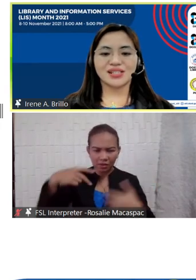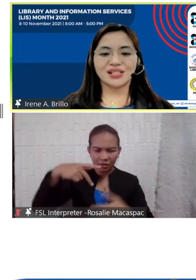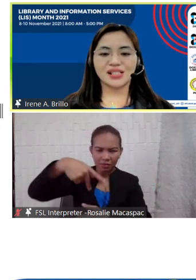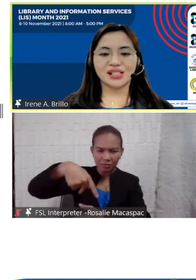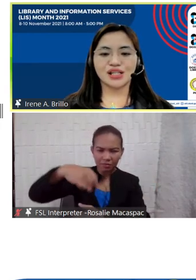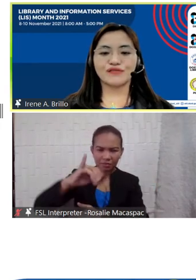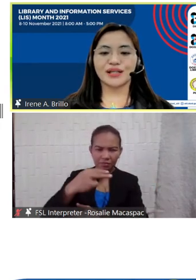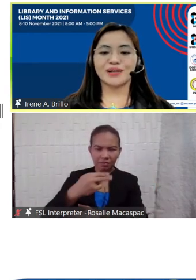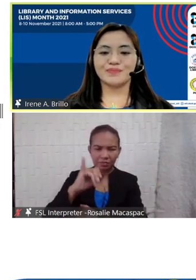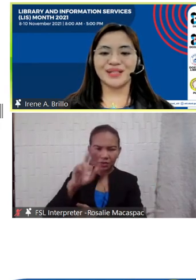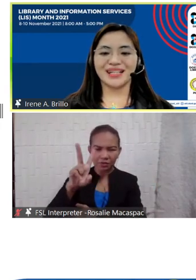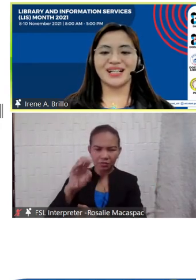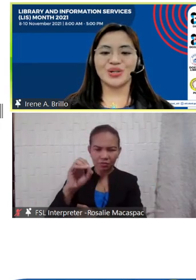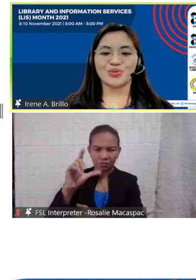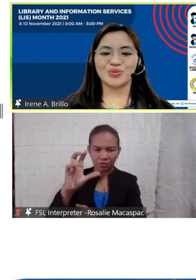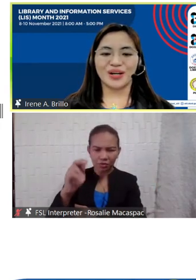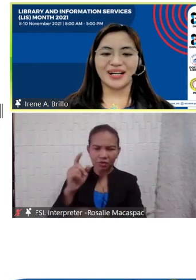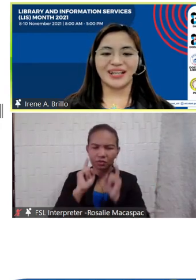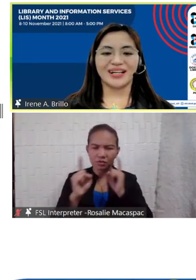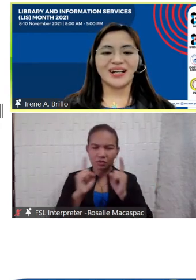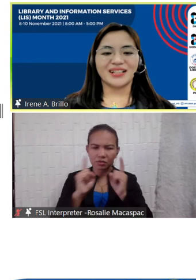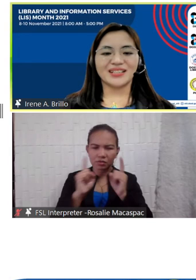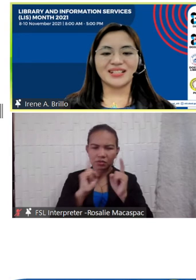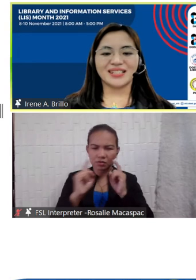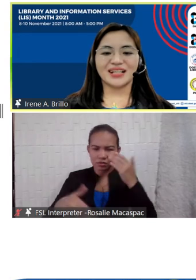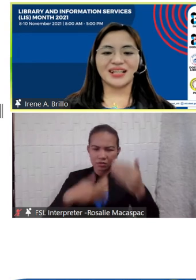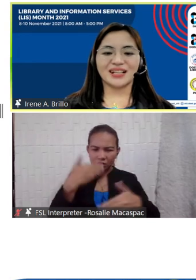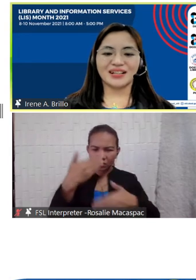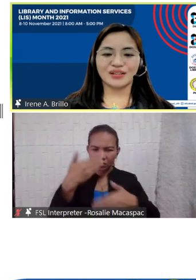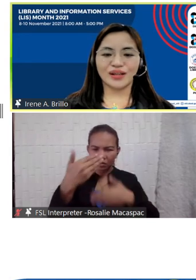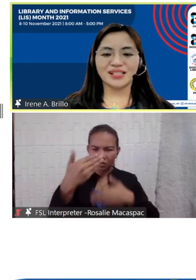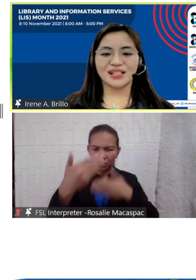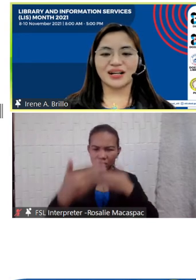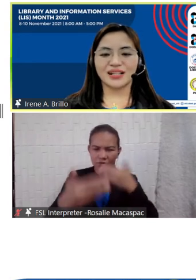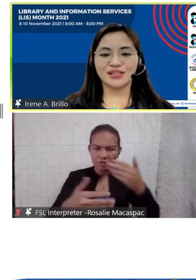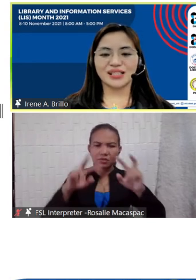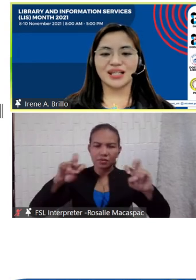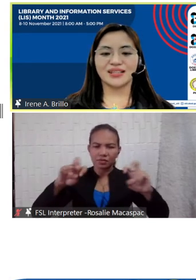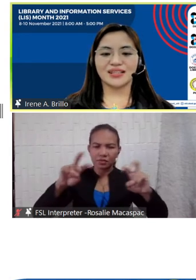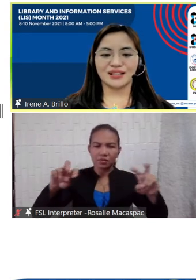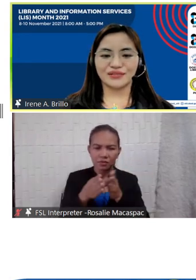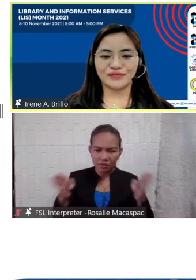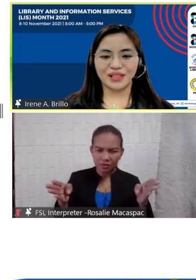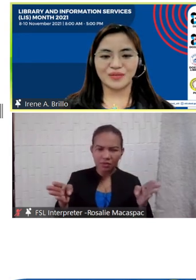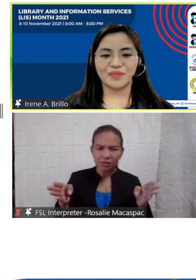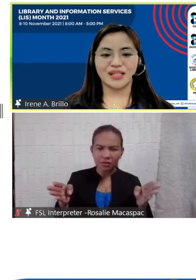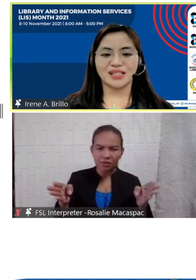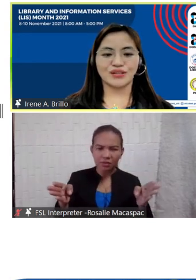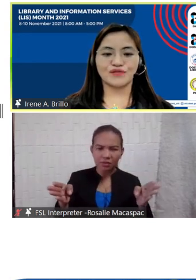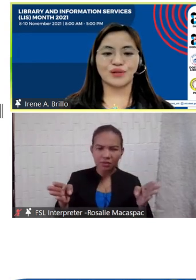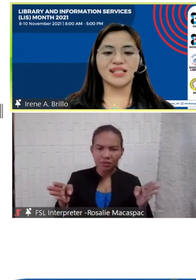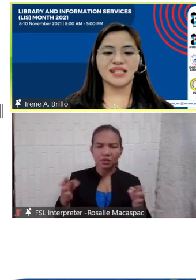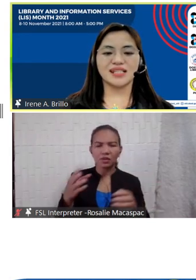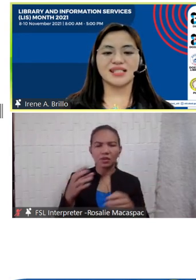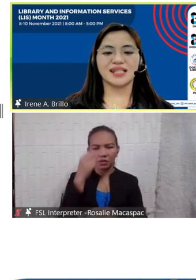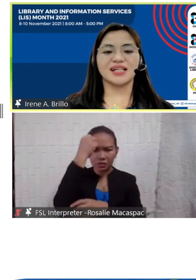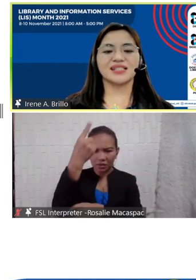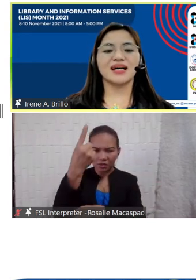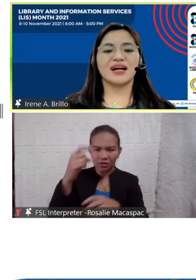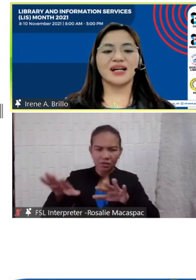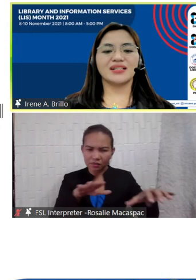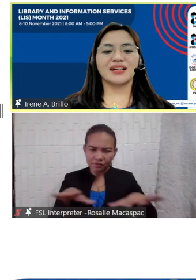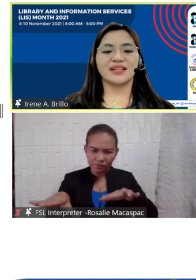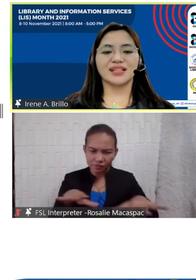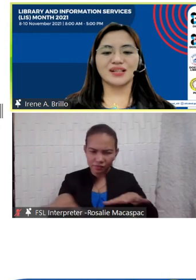Series, Searching for the Big One, Understanding Earthquake Scenarios in the Philippines. Of course, this